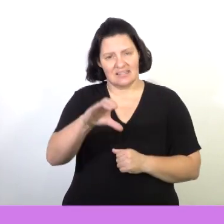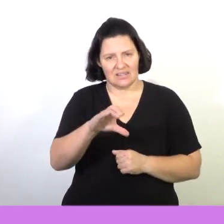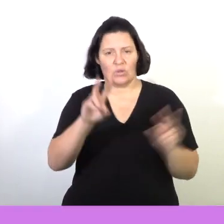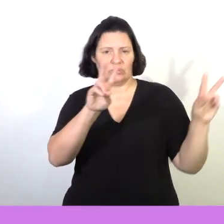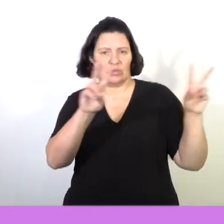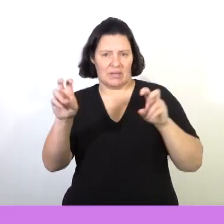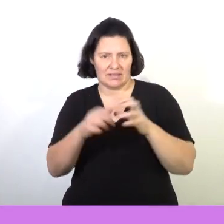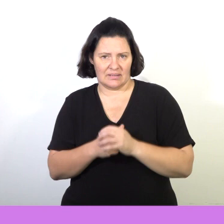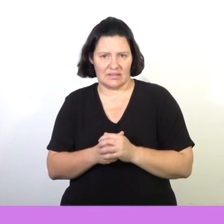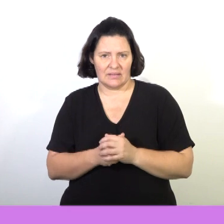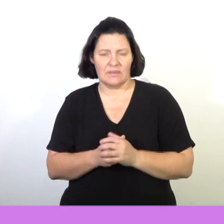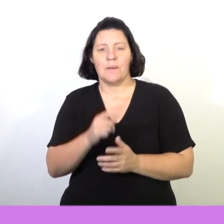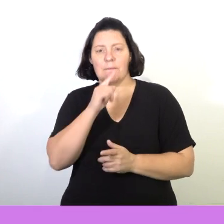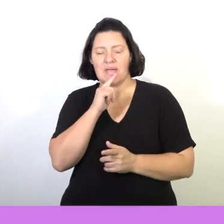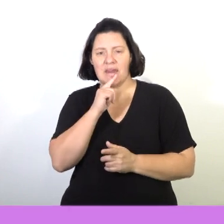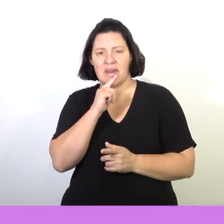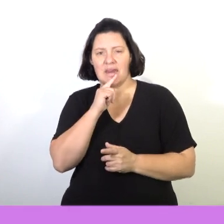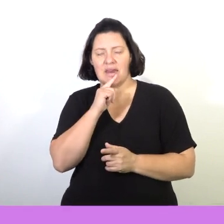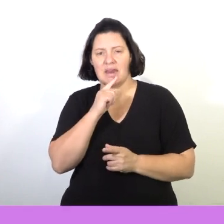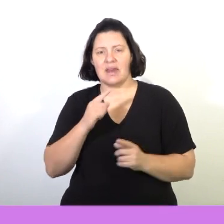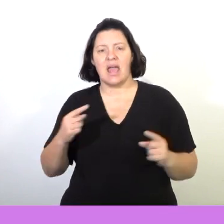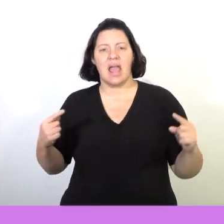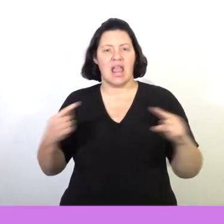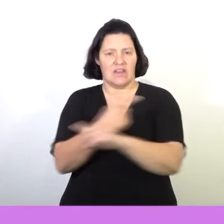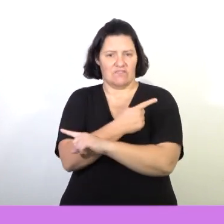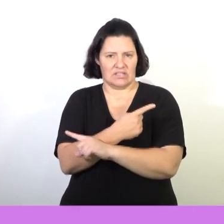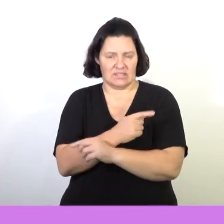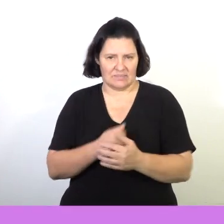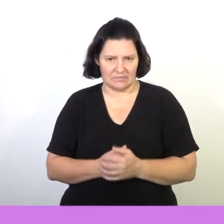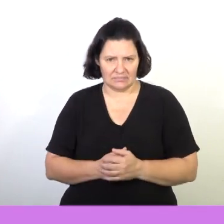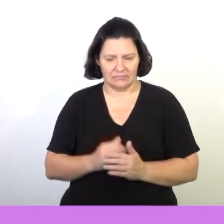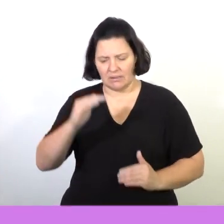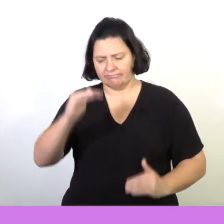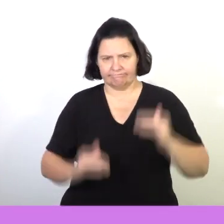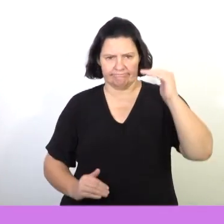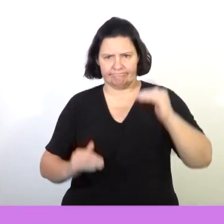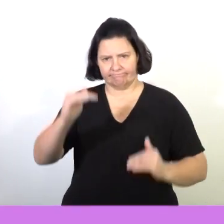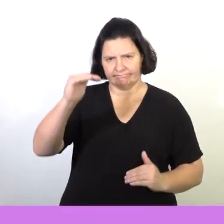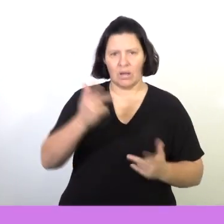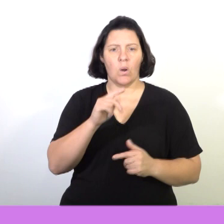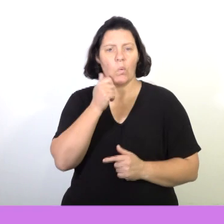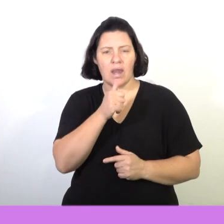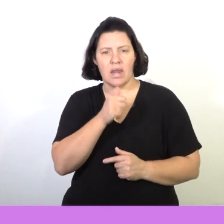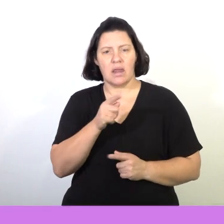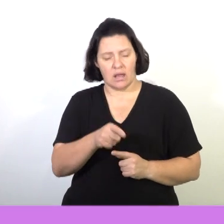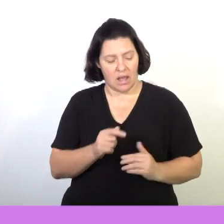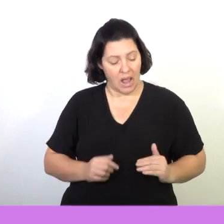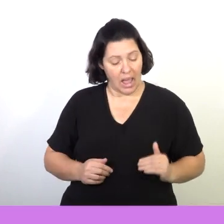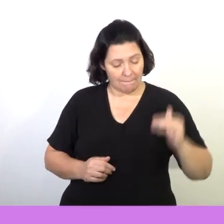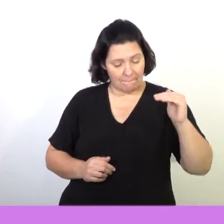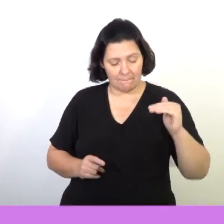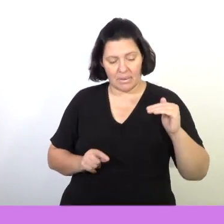section in this topic, which is the inverse graph. An inverse graph occurs when one